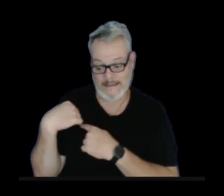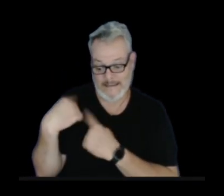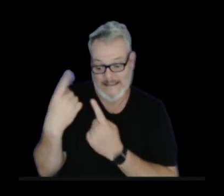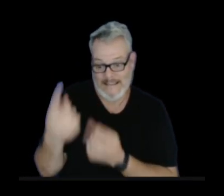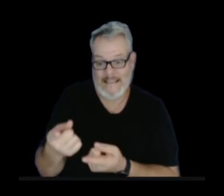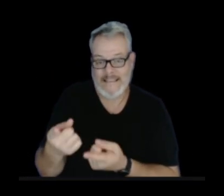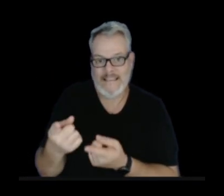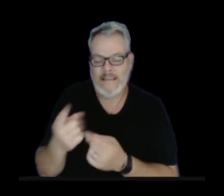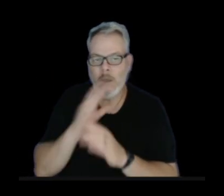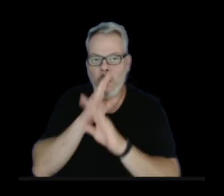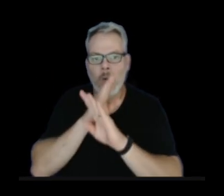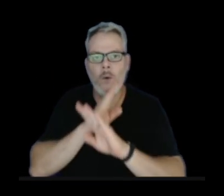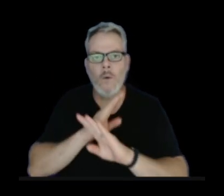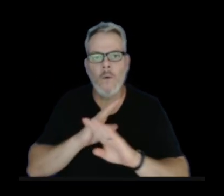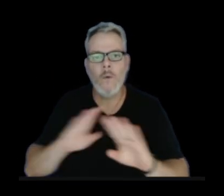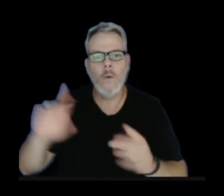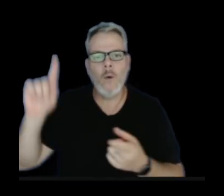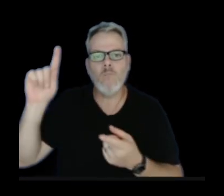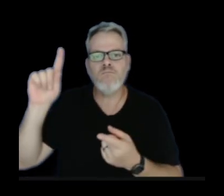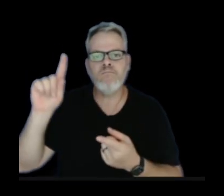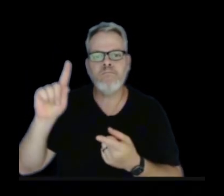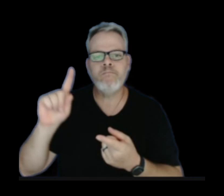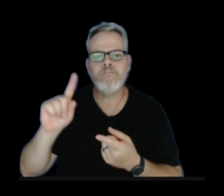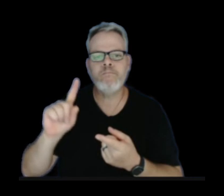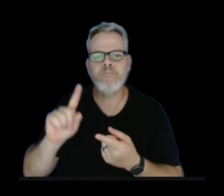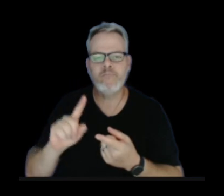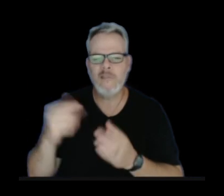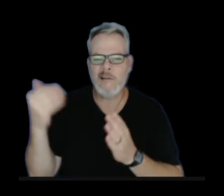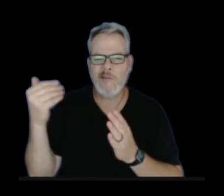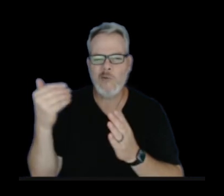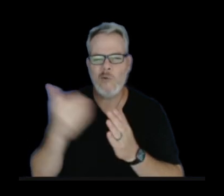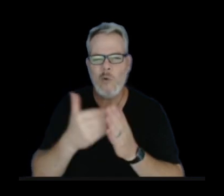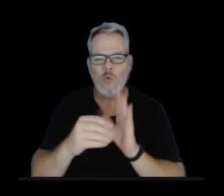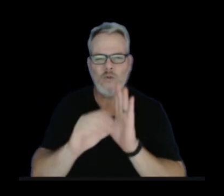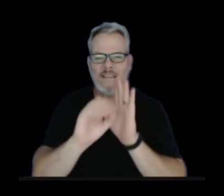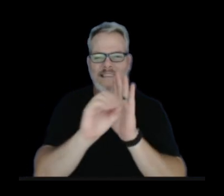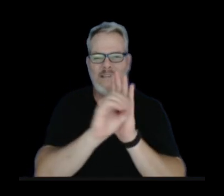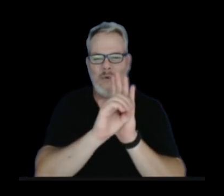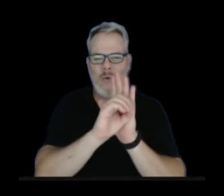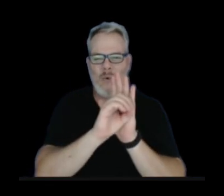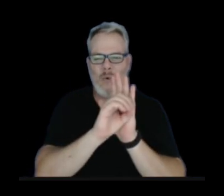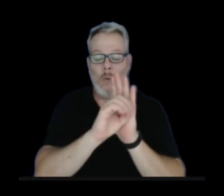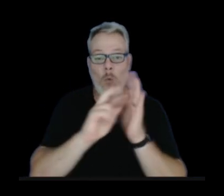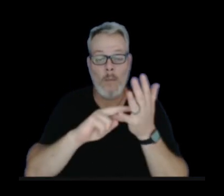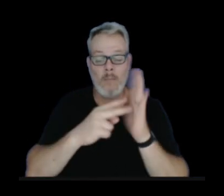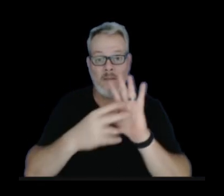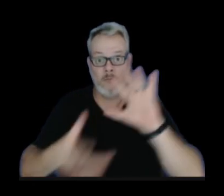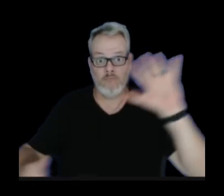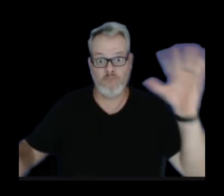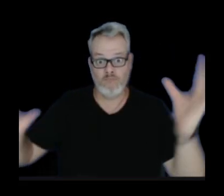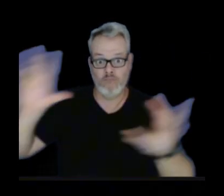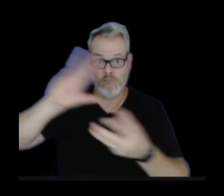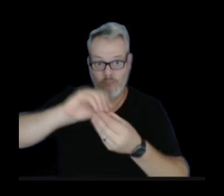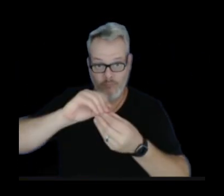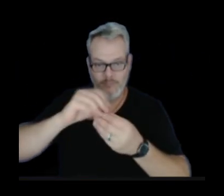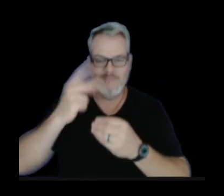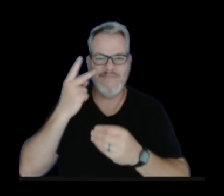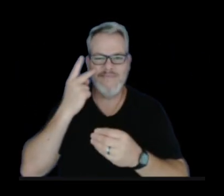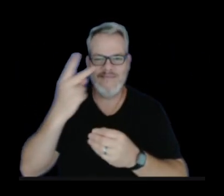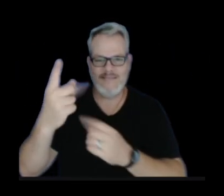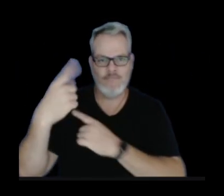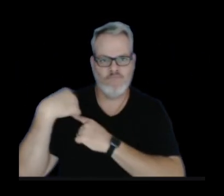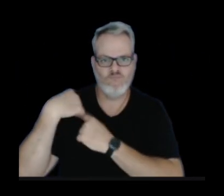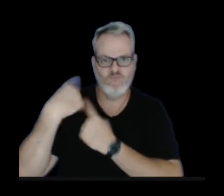background close to zero ever since. So the real picture in the grand scheme of things is better portrayed like this. Over the last 5